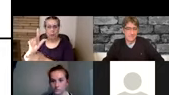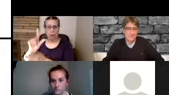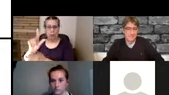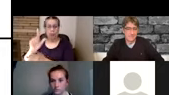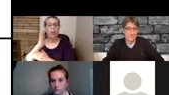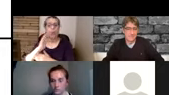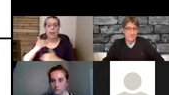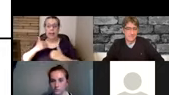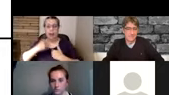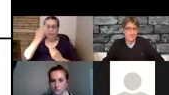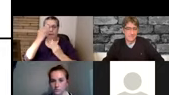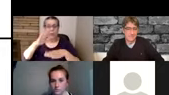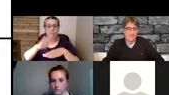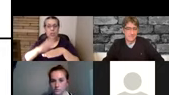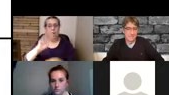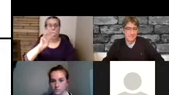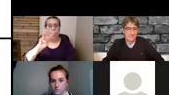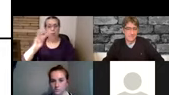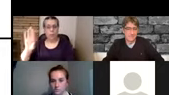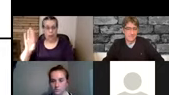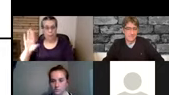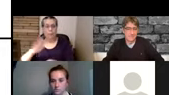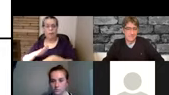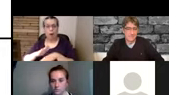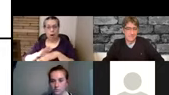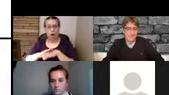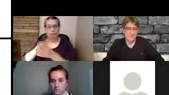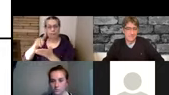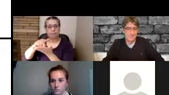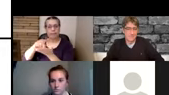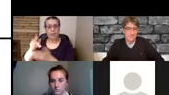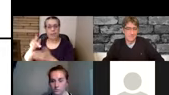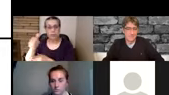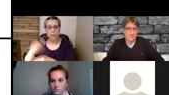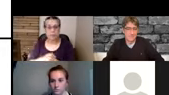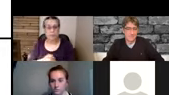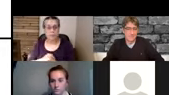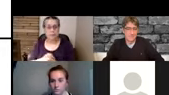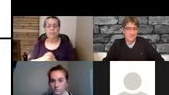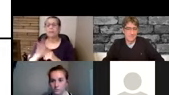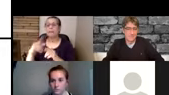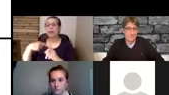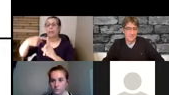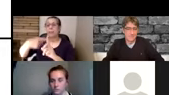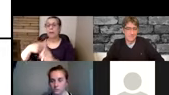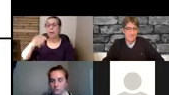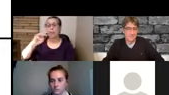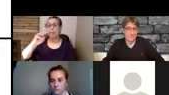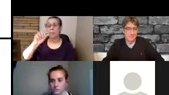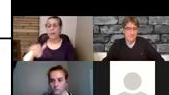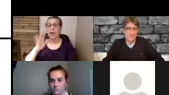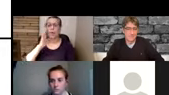website on our Fair Transformation page. And also in May, we will be focusing outreach